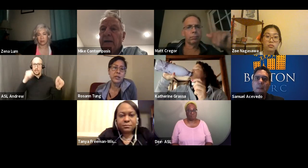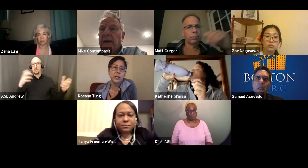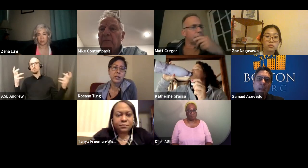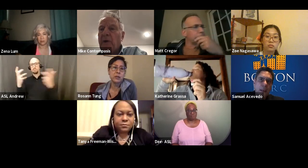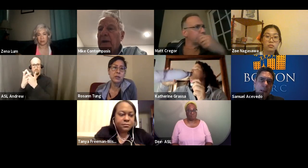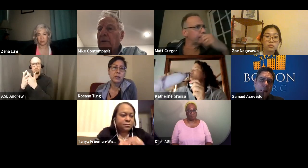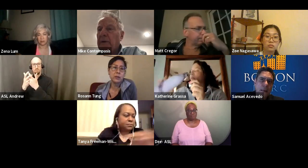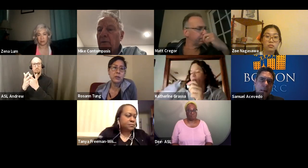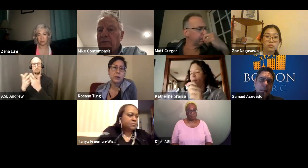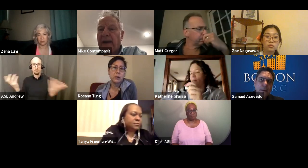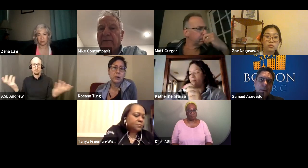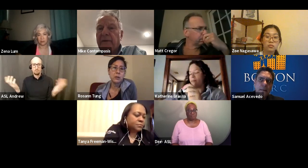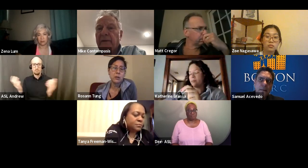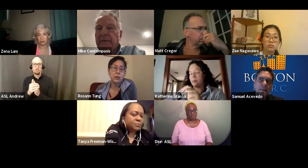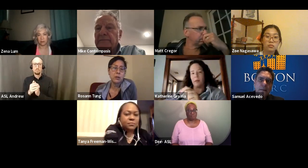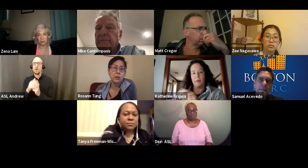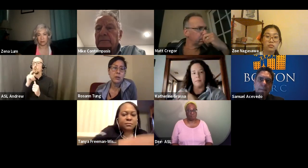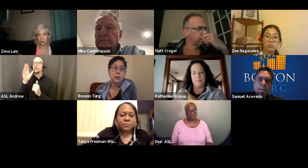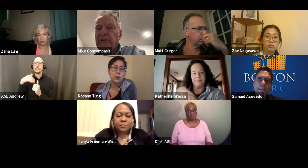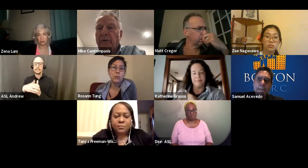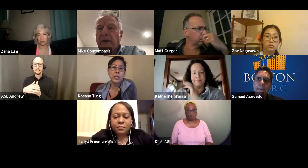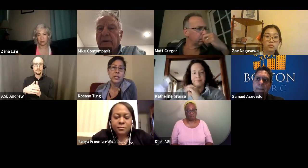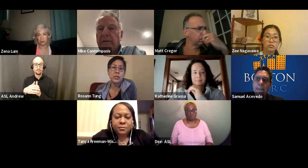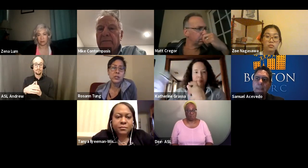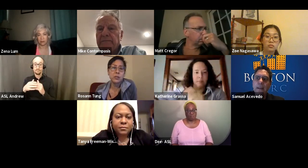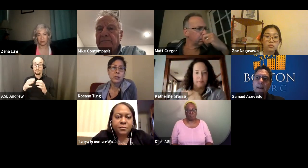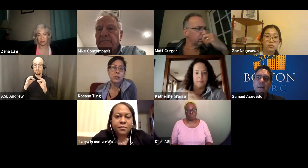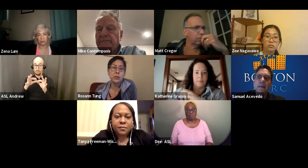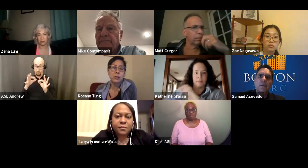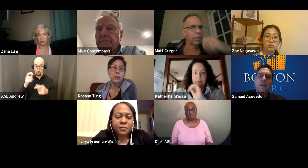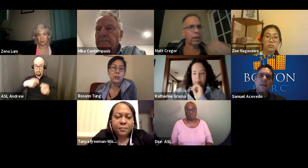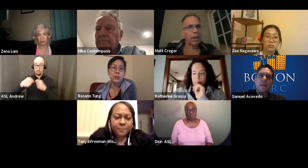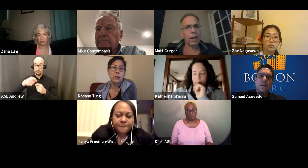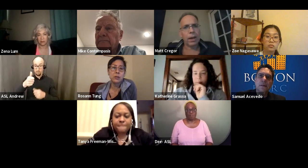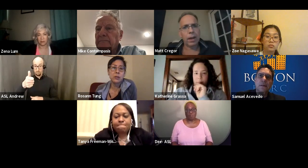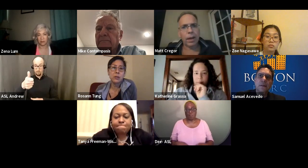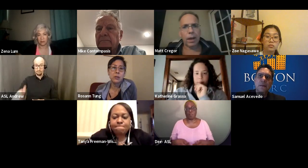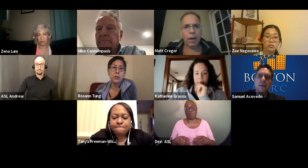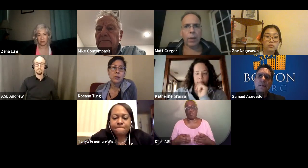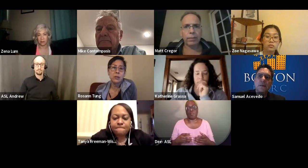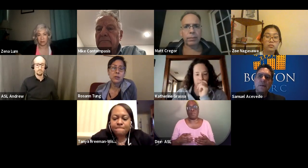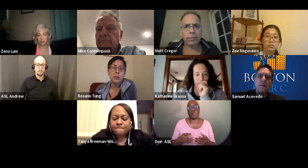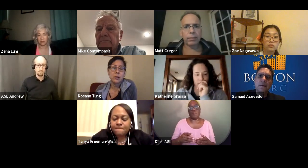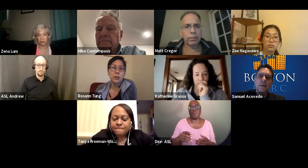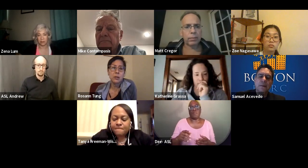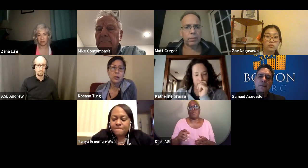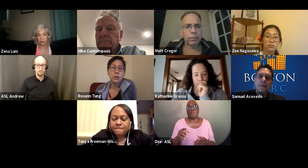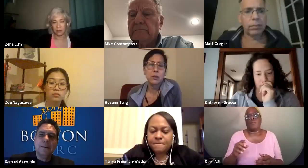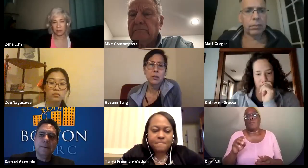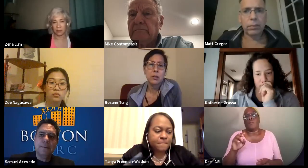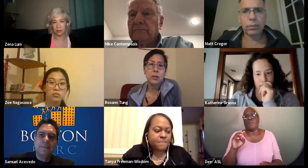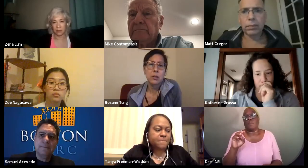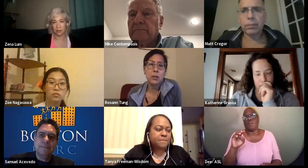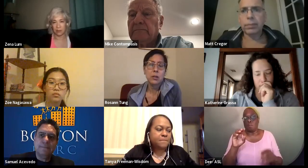a lot more data. who's next? Mr. Krager? Well, wait a minute. I'm sorry. Ms. Tung was